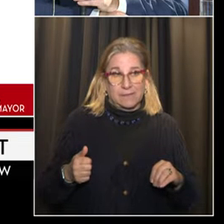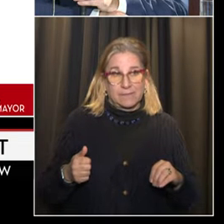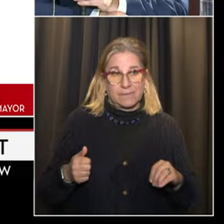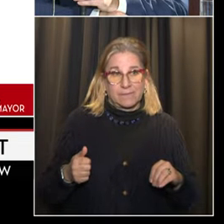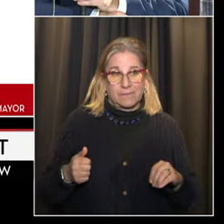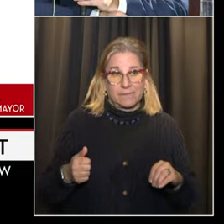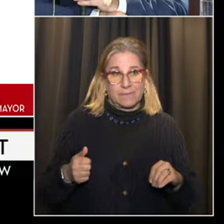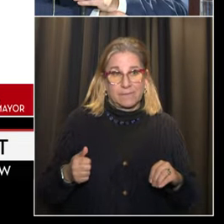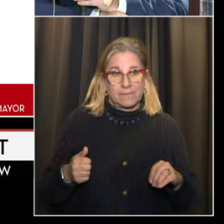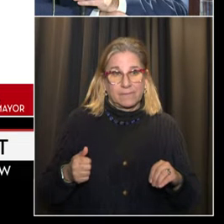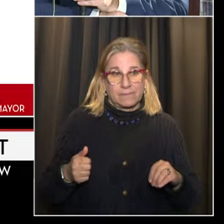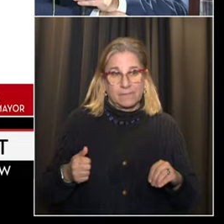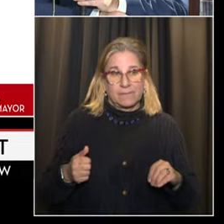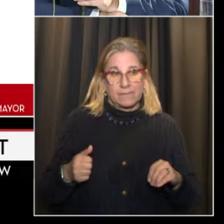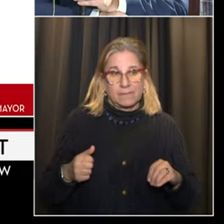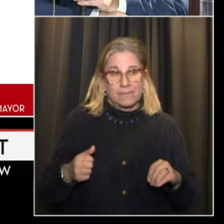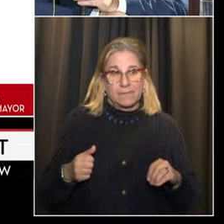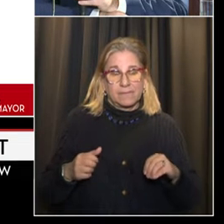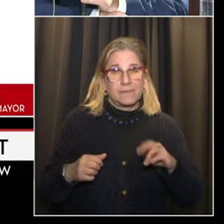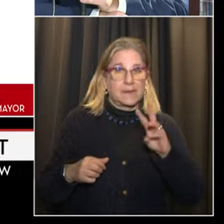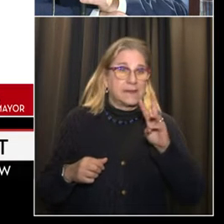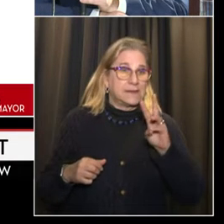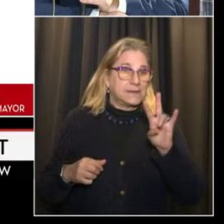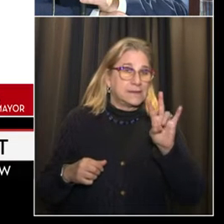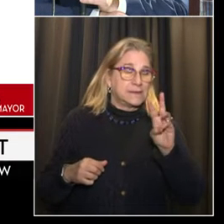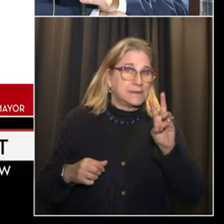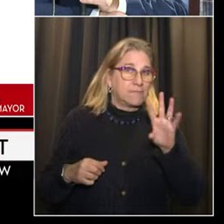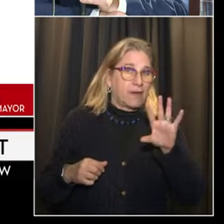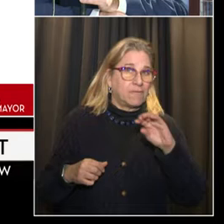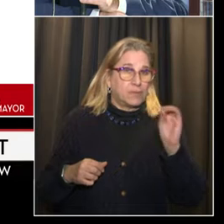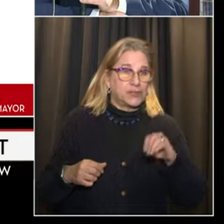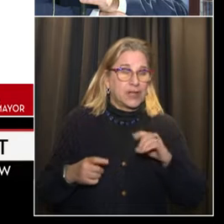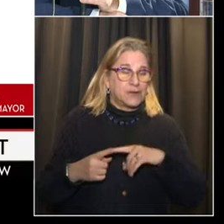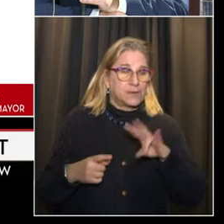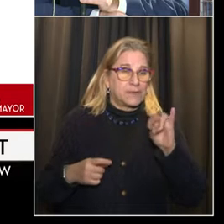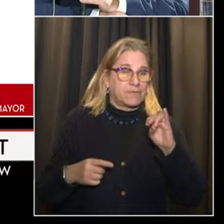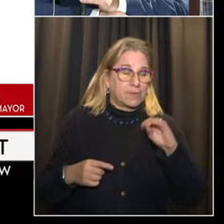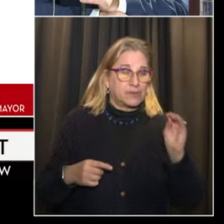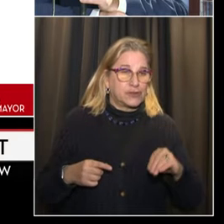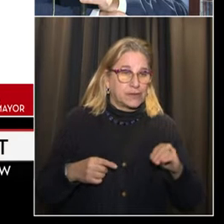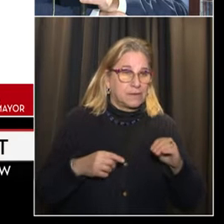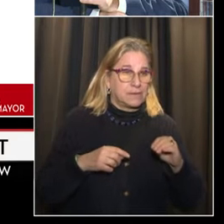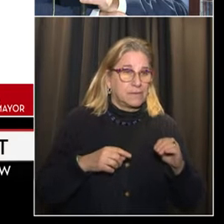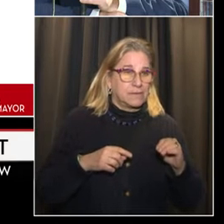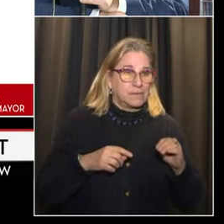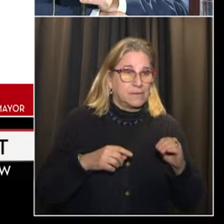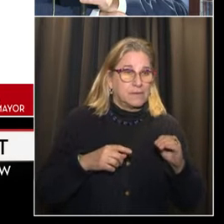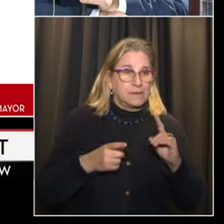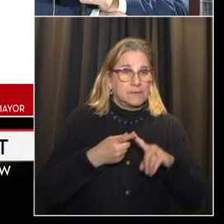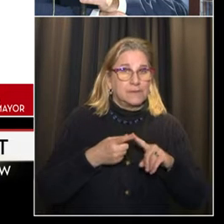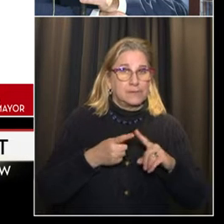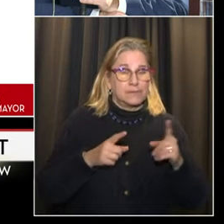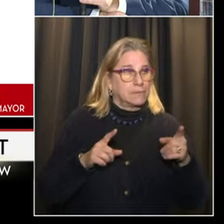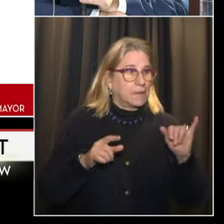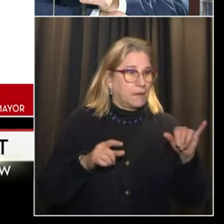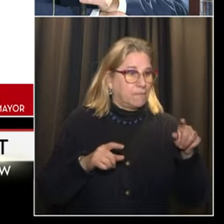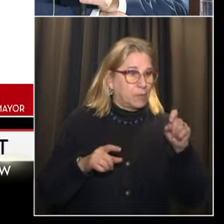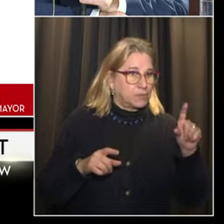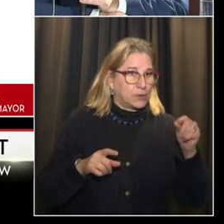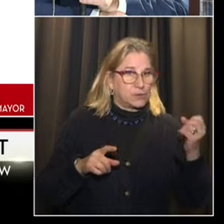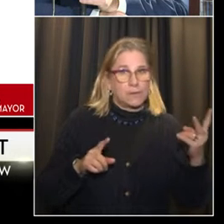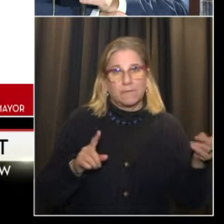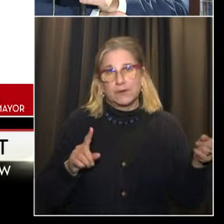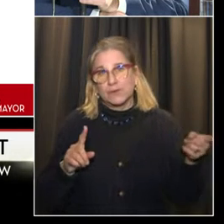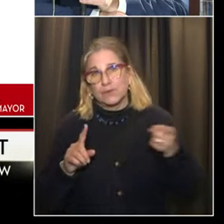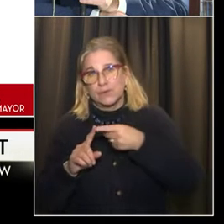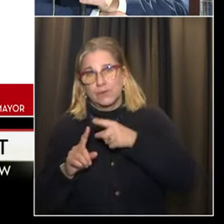70% for years, all the way really until 2017. The decline really didn't start with COVID.